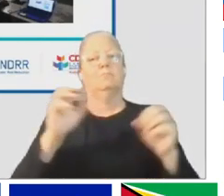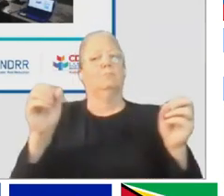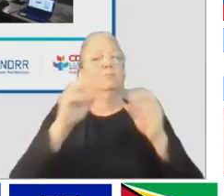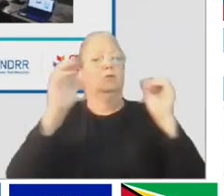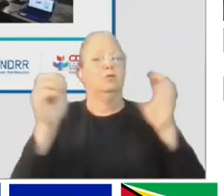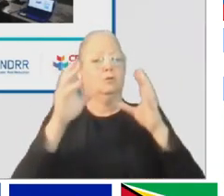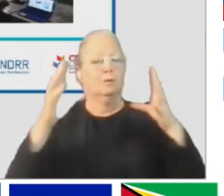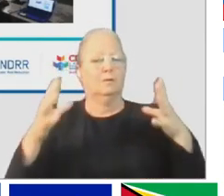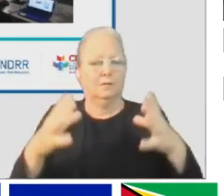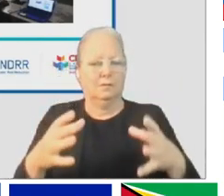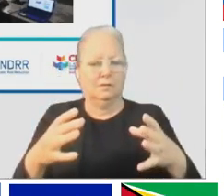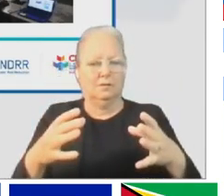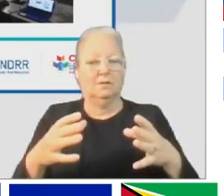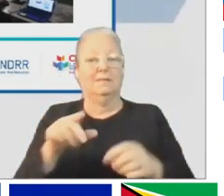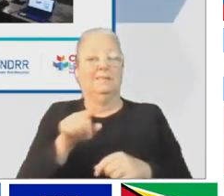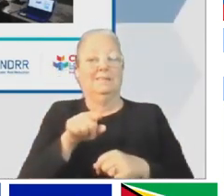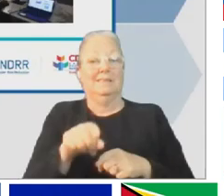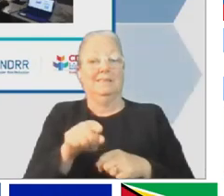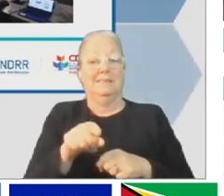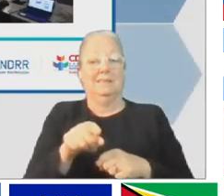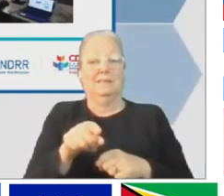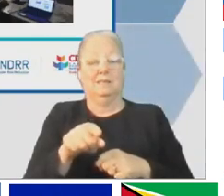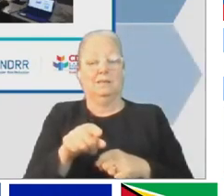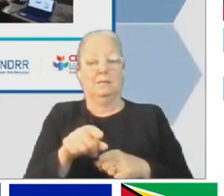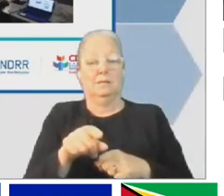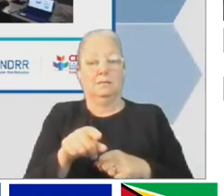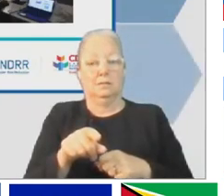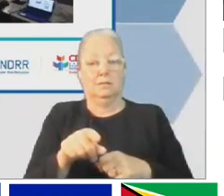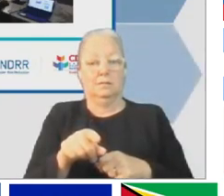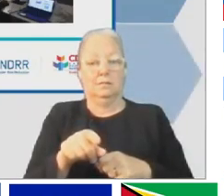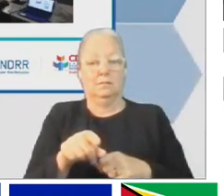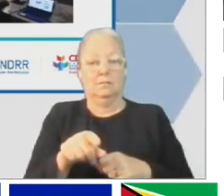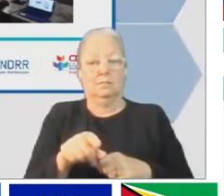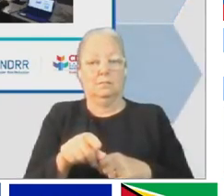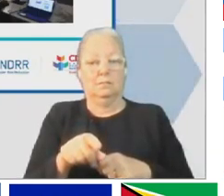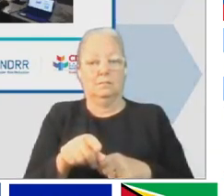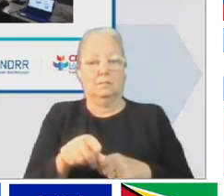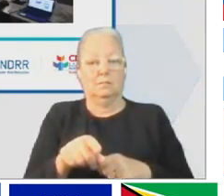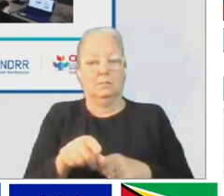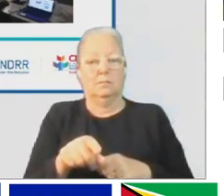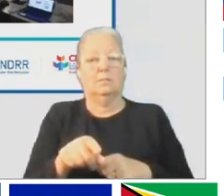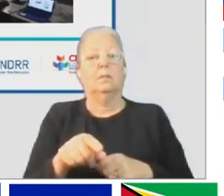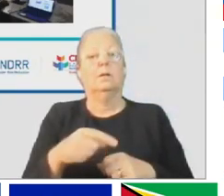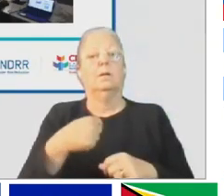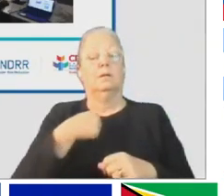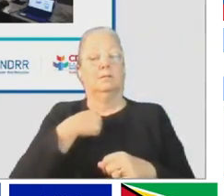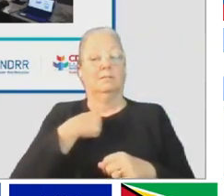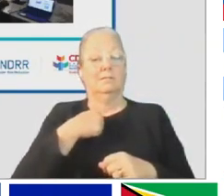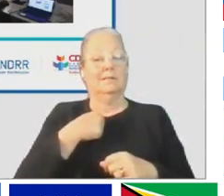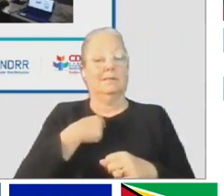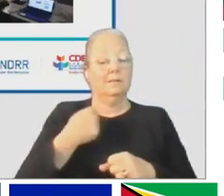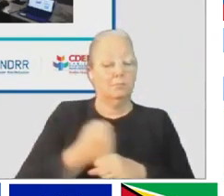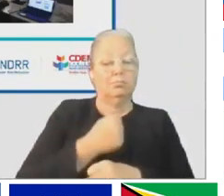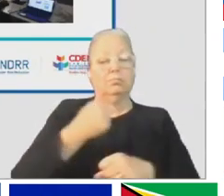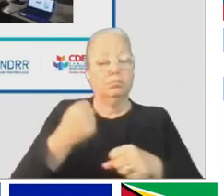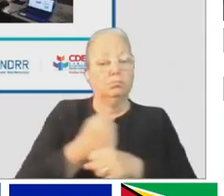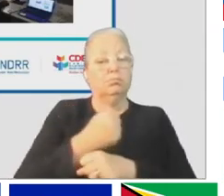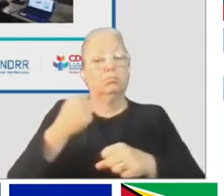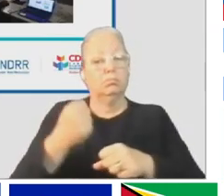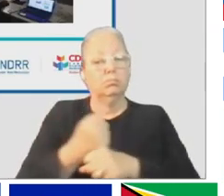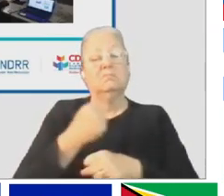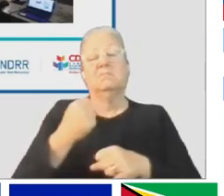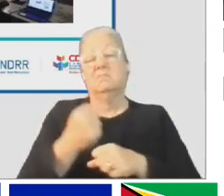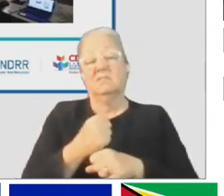where we actually operated for quite some time until the week before the